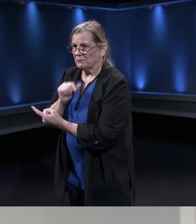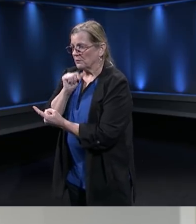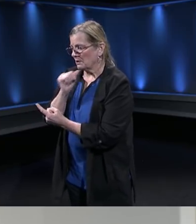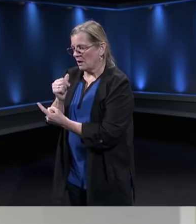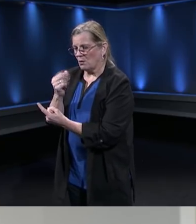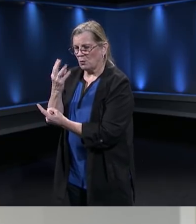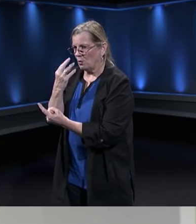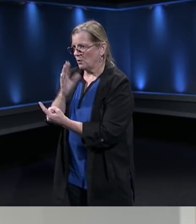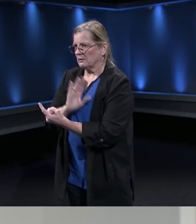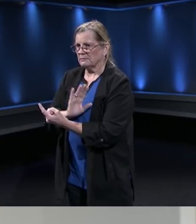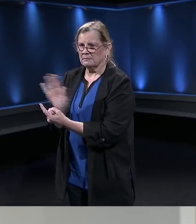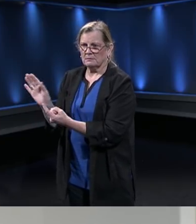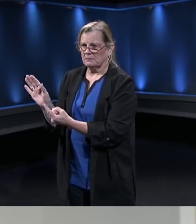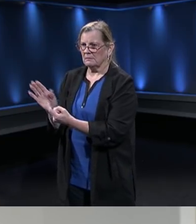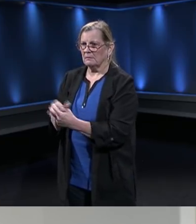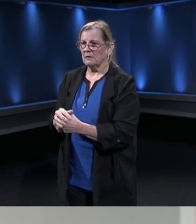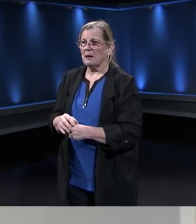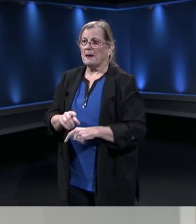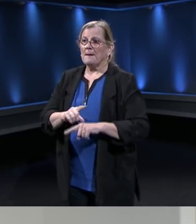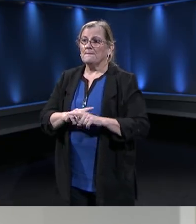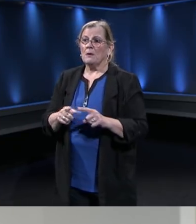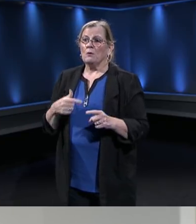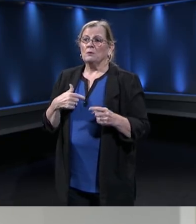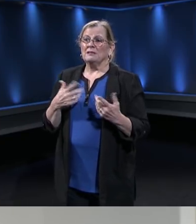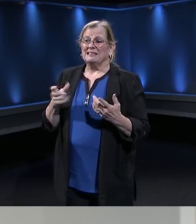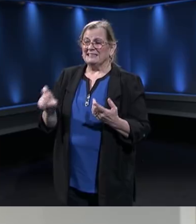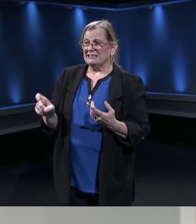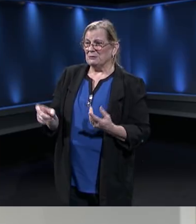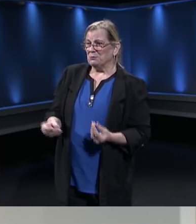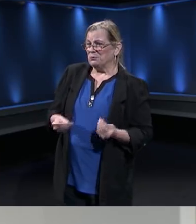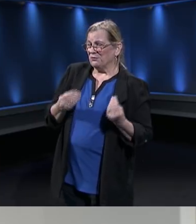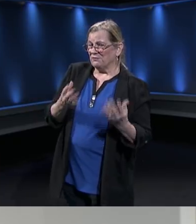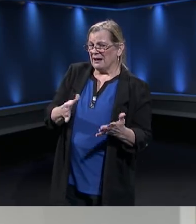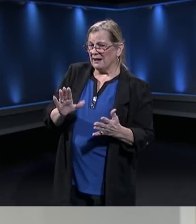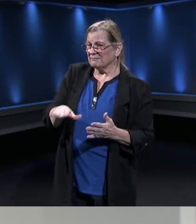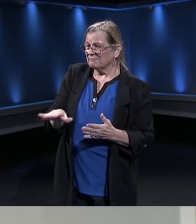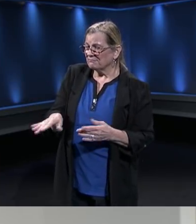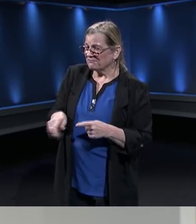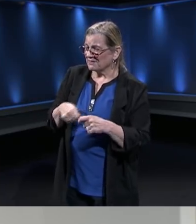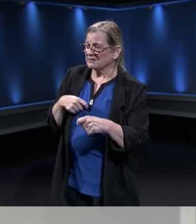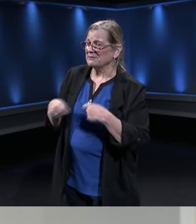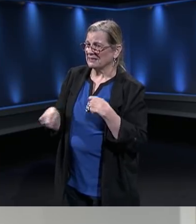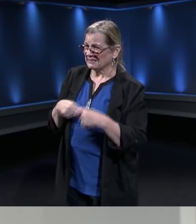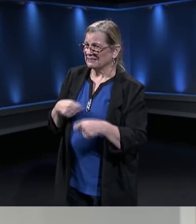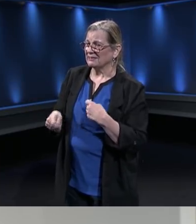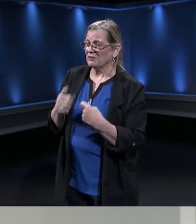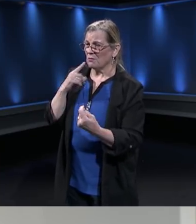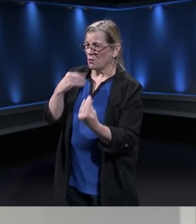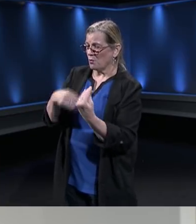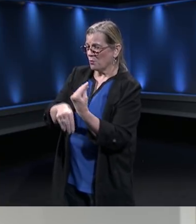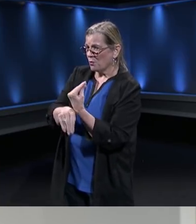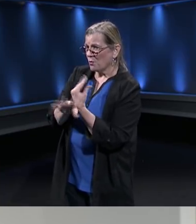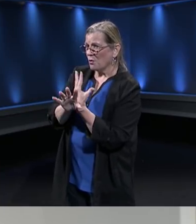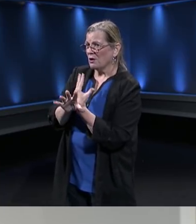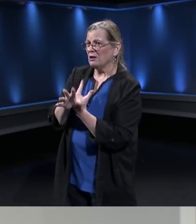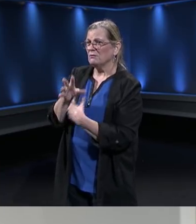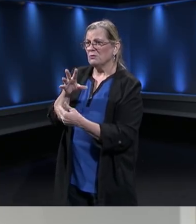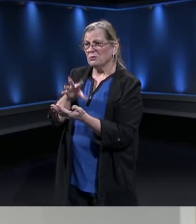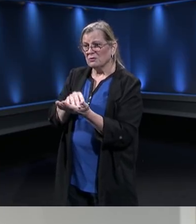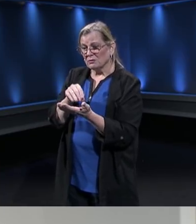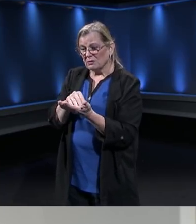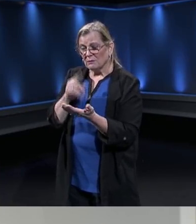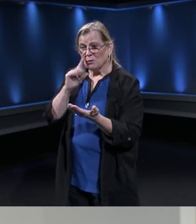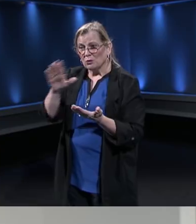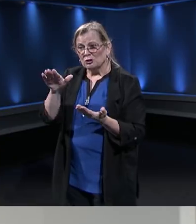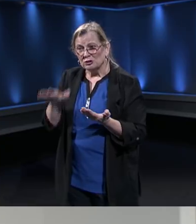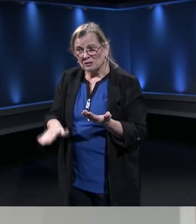that. But we need to give flexibility in this moment in virtual learning, that if your child needs to step away for 5